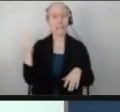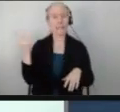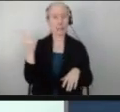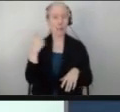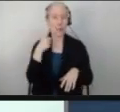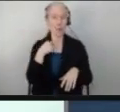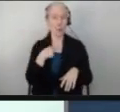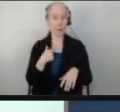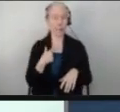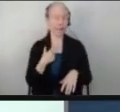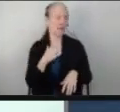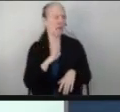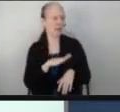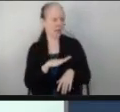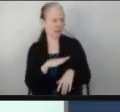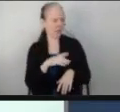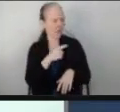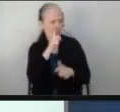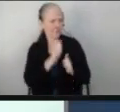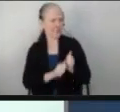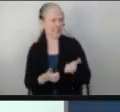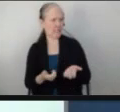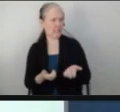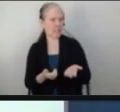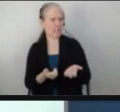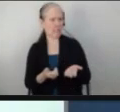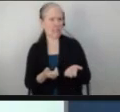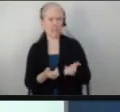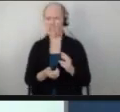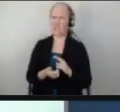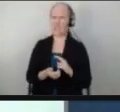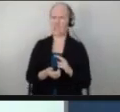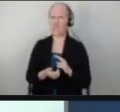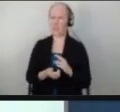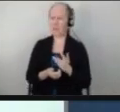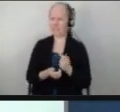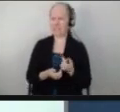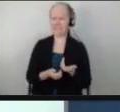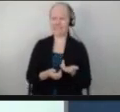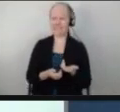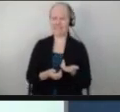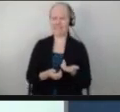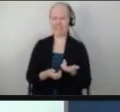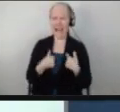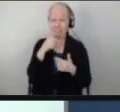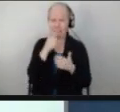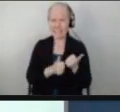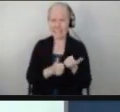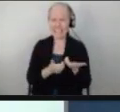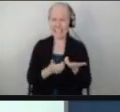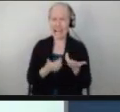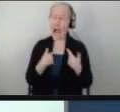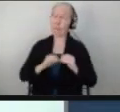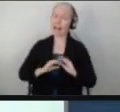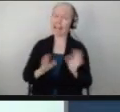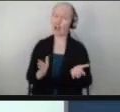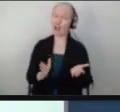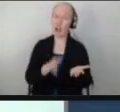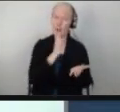someone, you're being mean. And I was, what? I'm being mean? I'm being clear, you